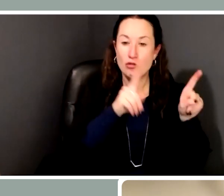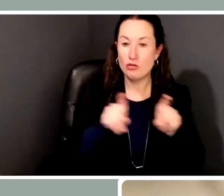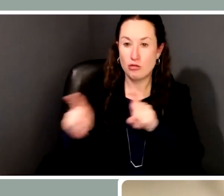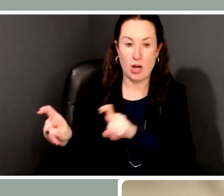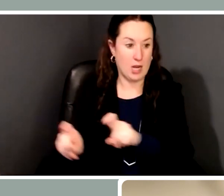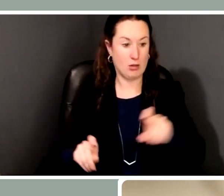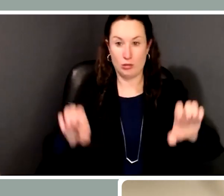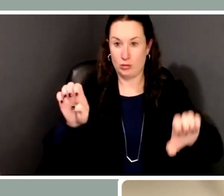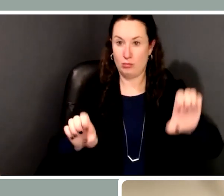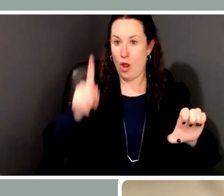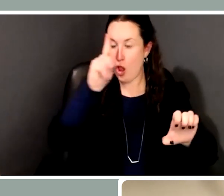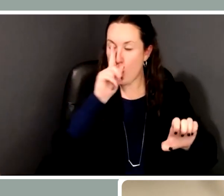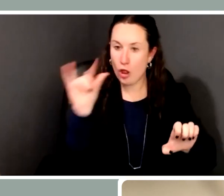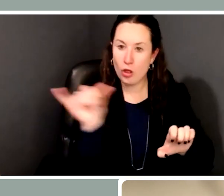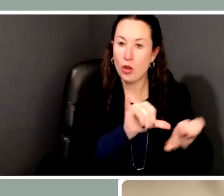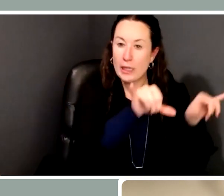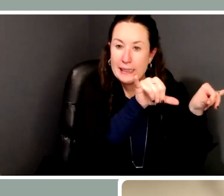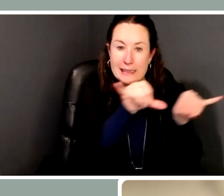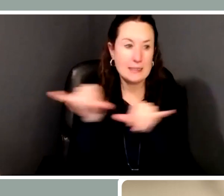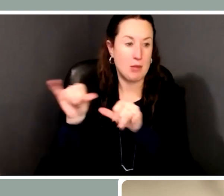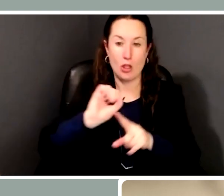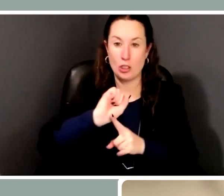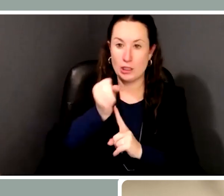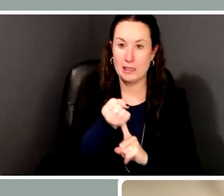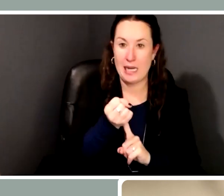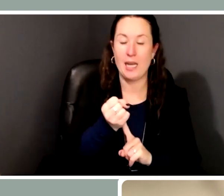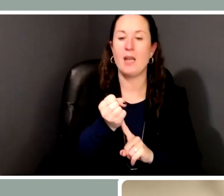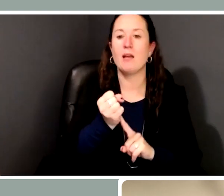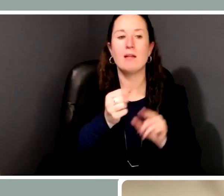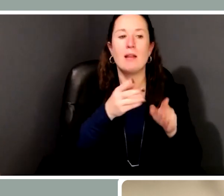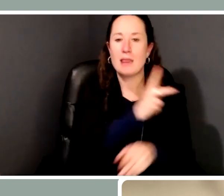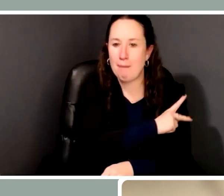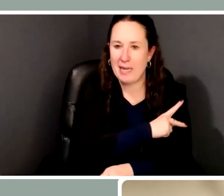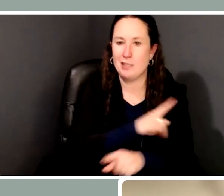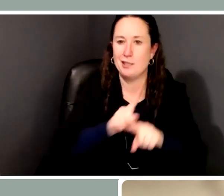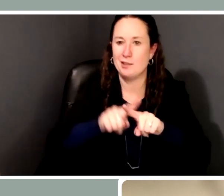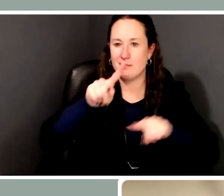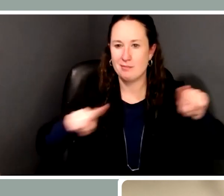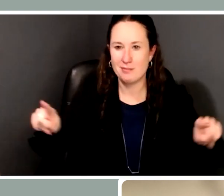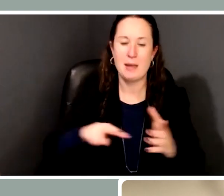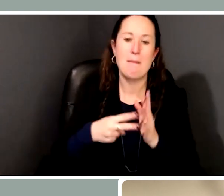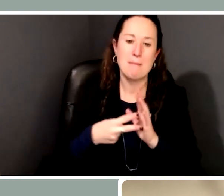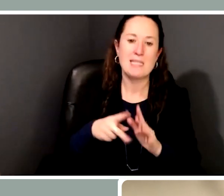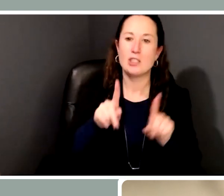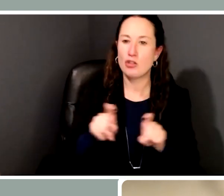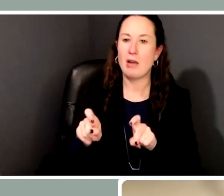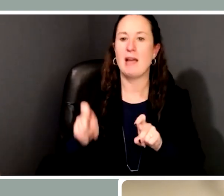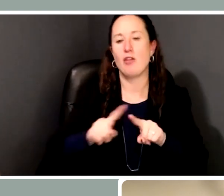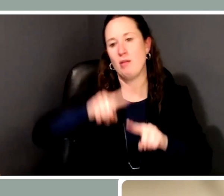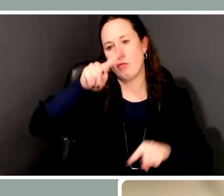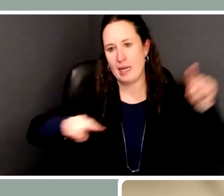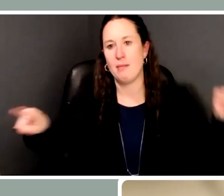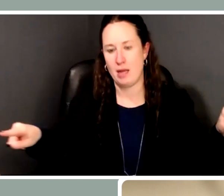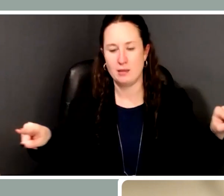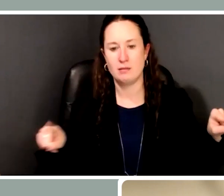there are differences between the patients, and that's why we have to randomize in trials. So some of the randomized trials